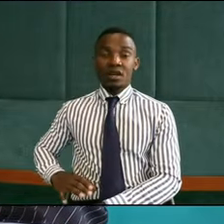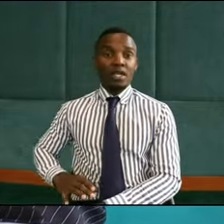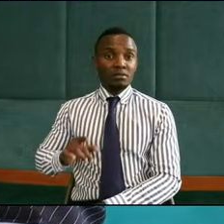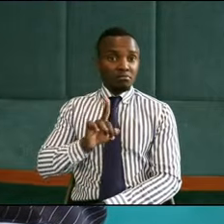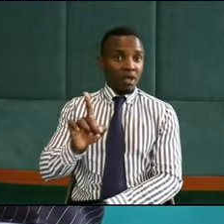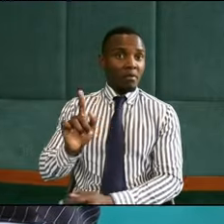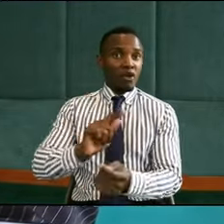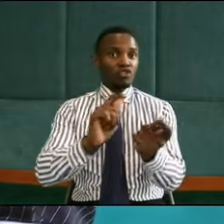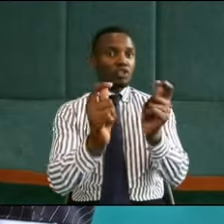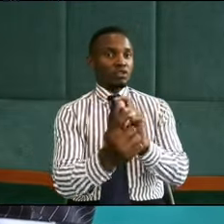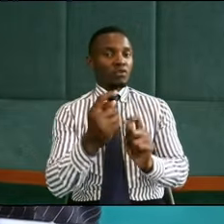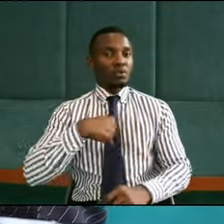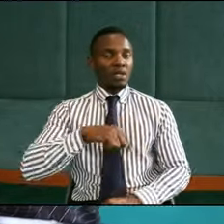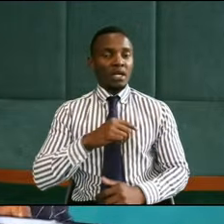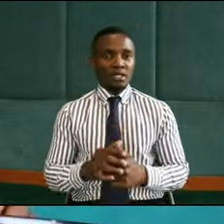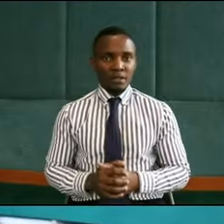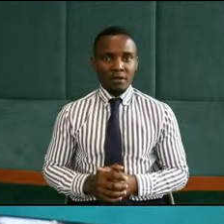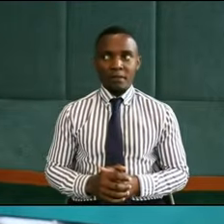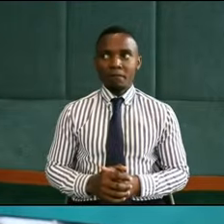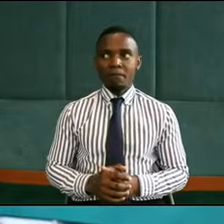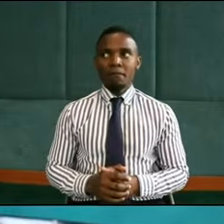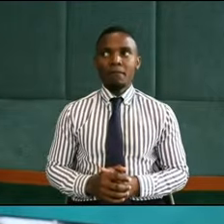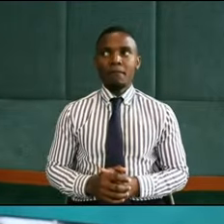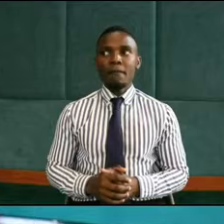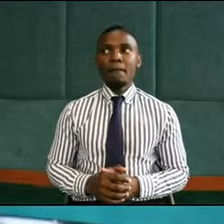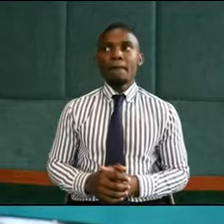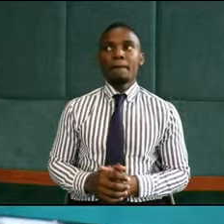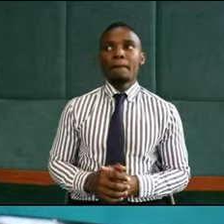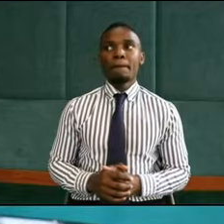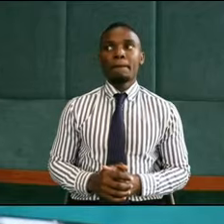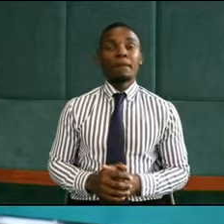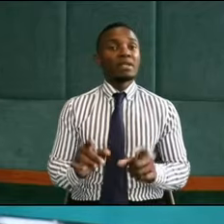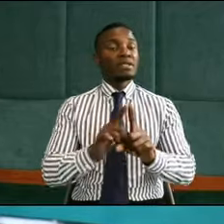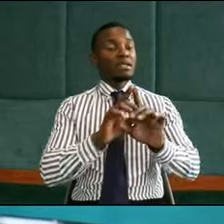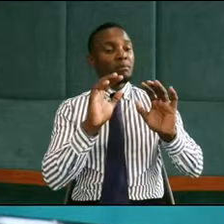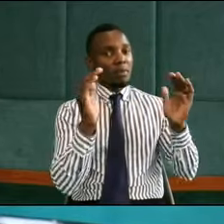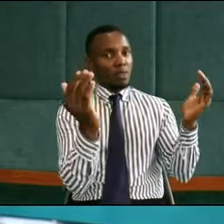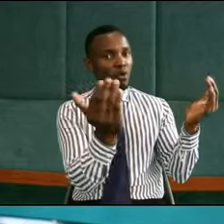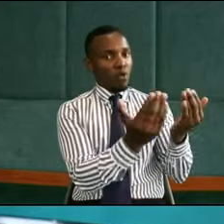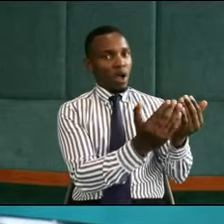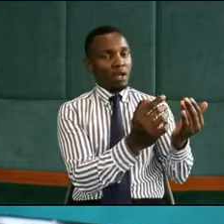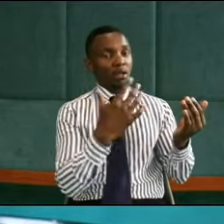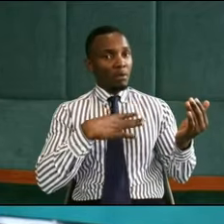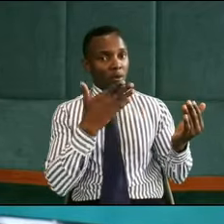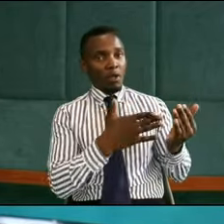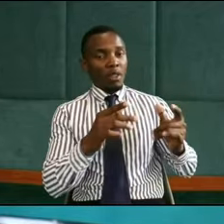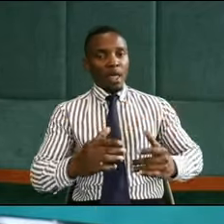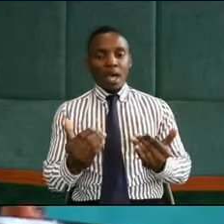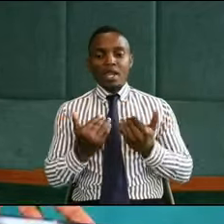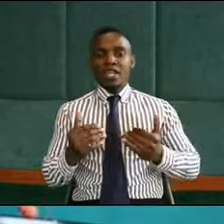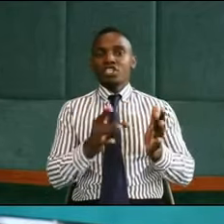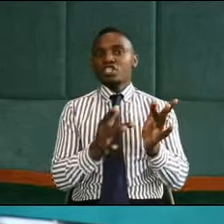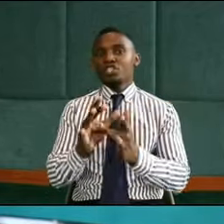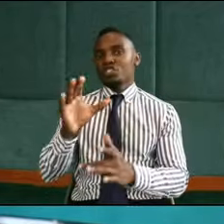transformation. It is the life of Jesus Christ. The world needs Jesus Christ.